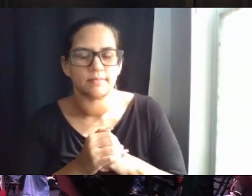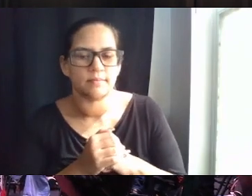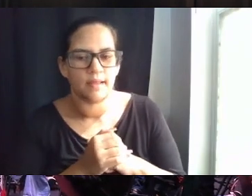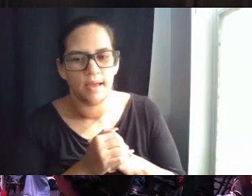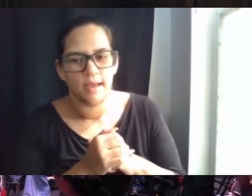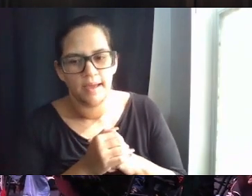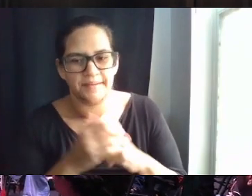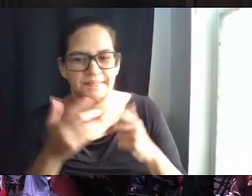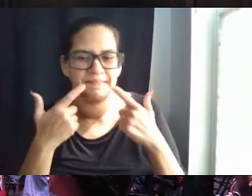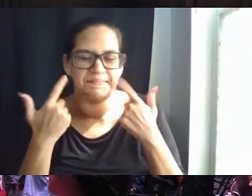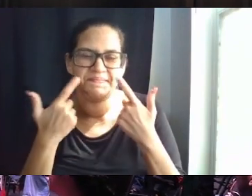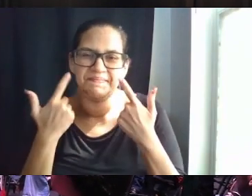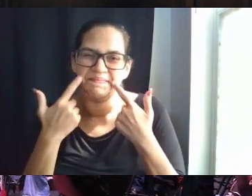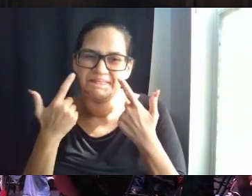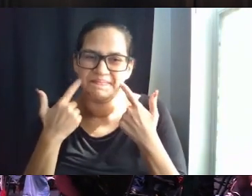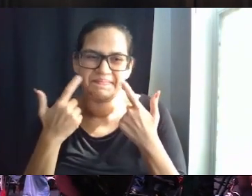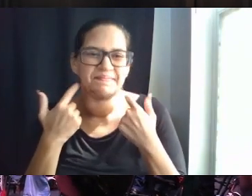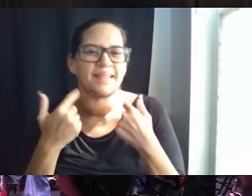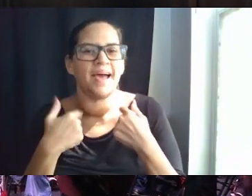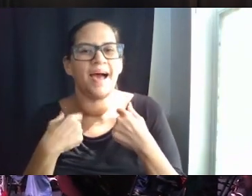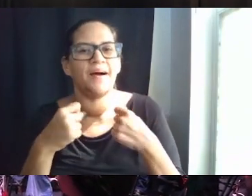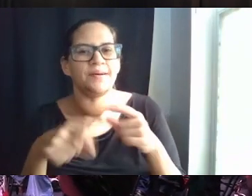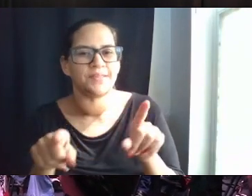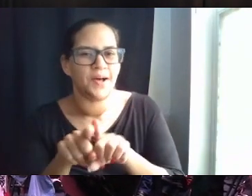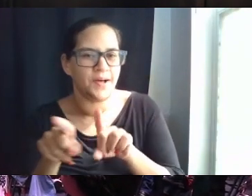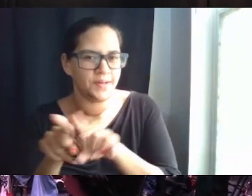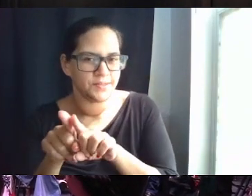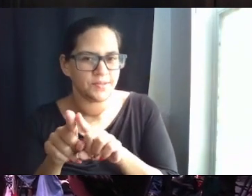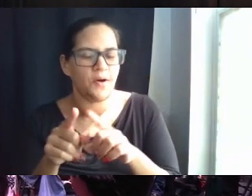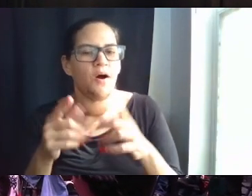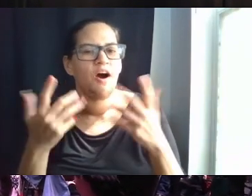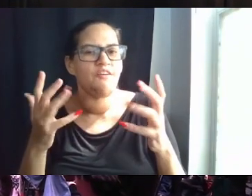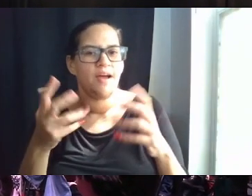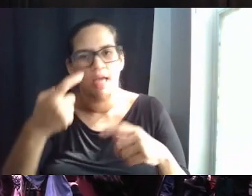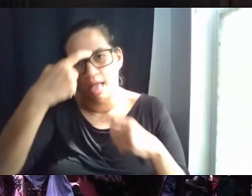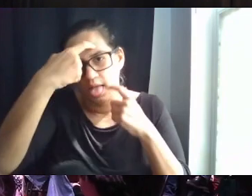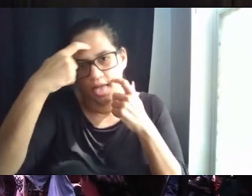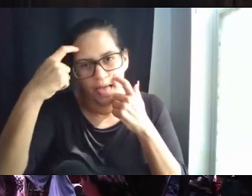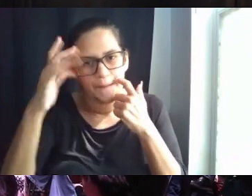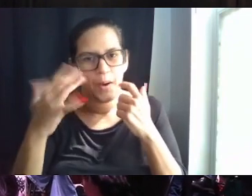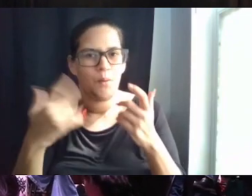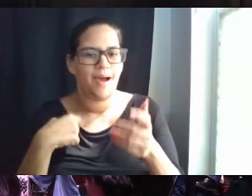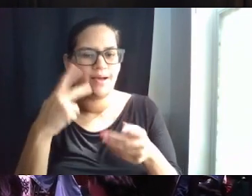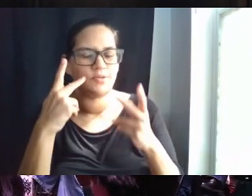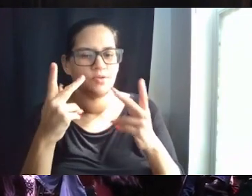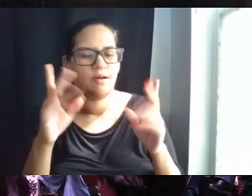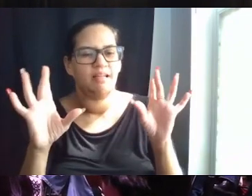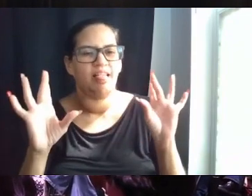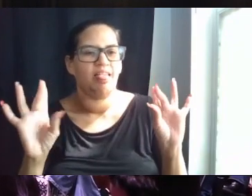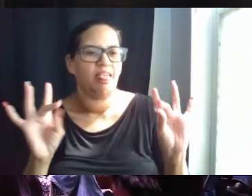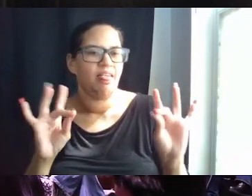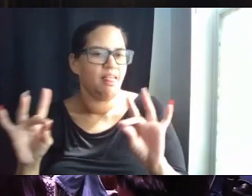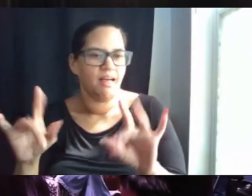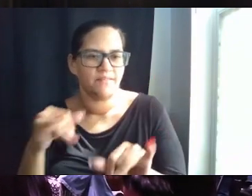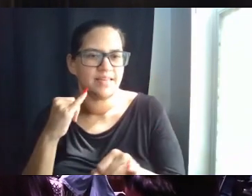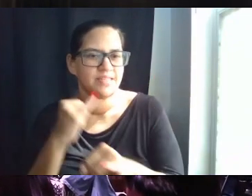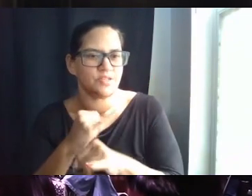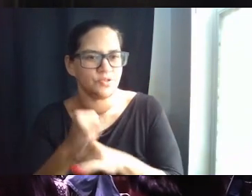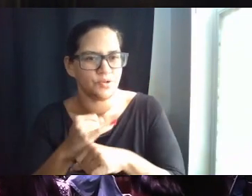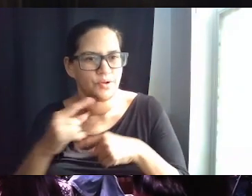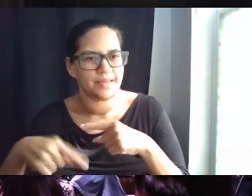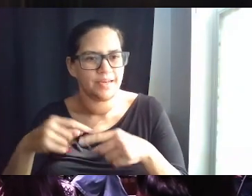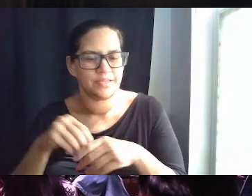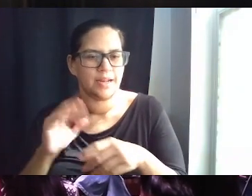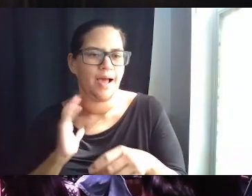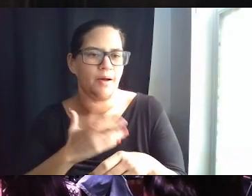and I was also already jaded by what I saw as the stickiness of the institutional gears in our field. And